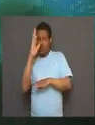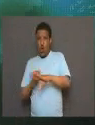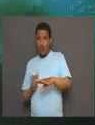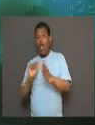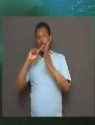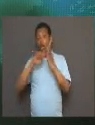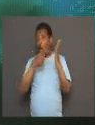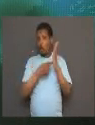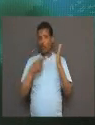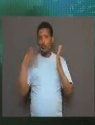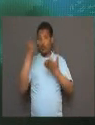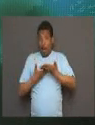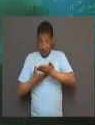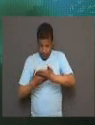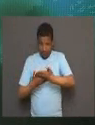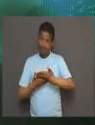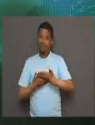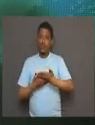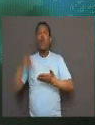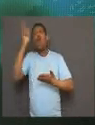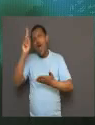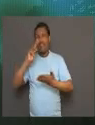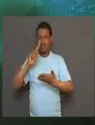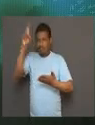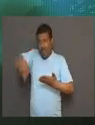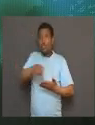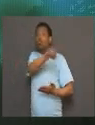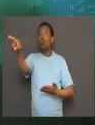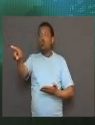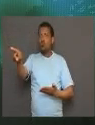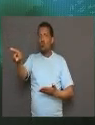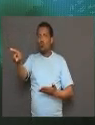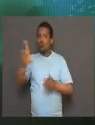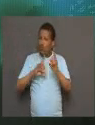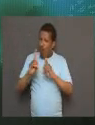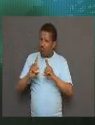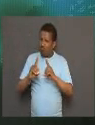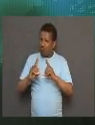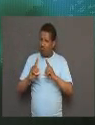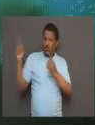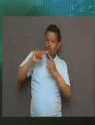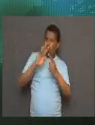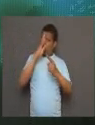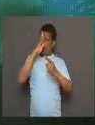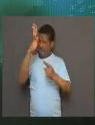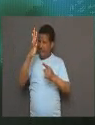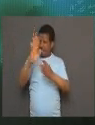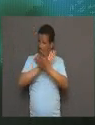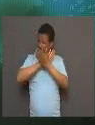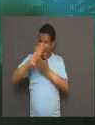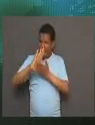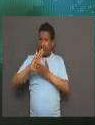dot maps. What must you do to create a clear and accurate dot